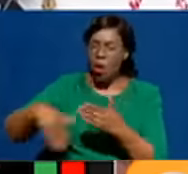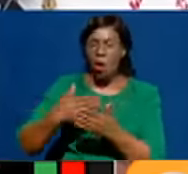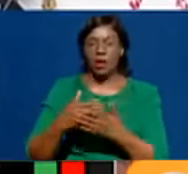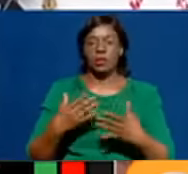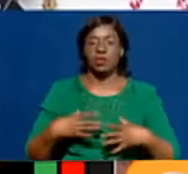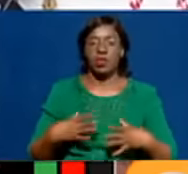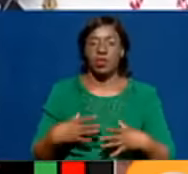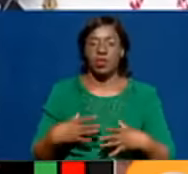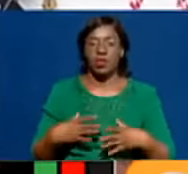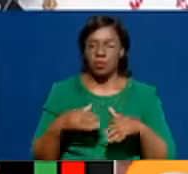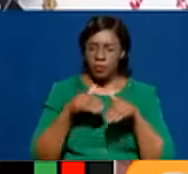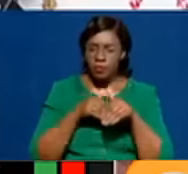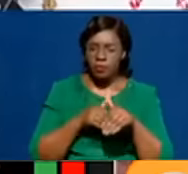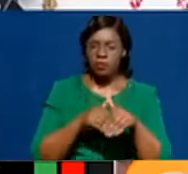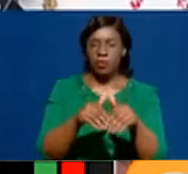to all